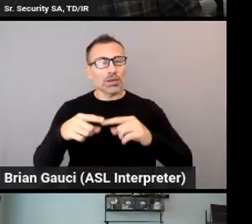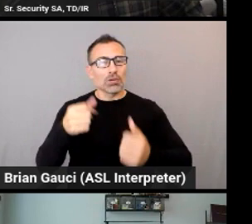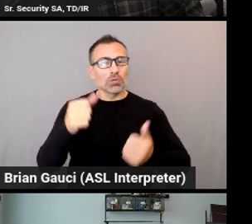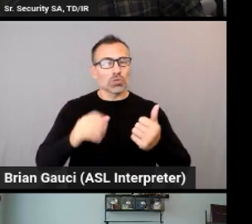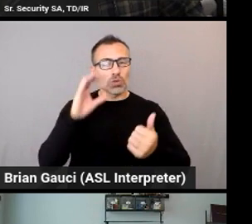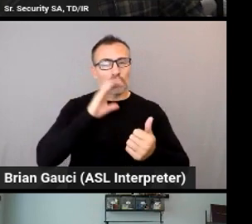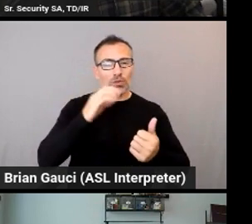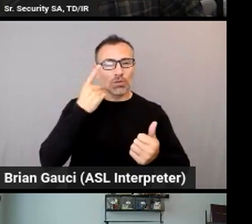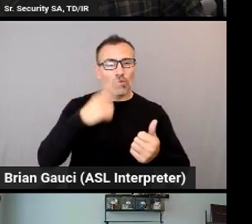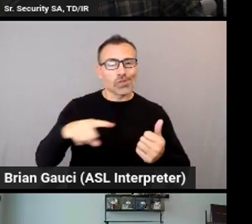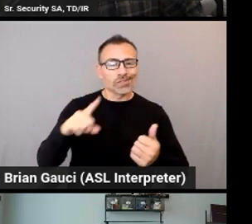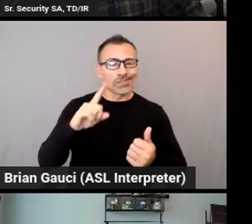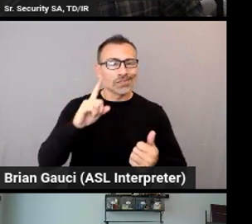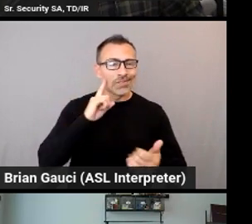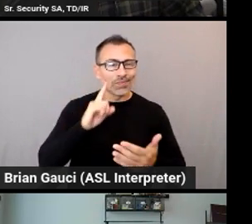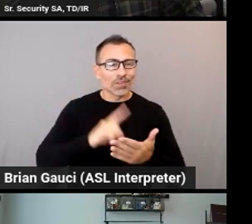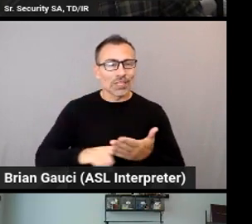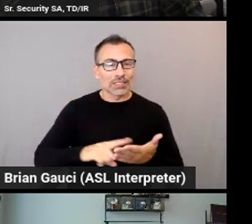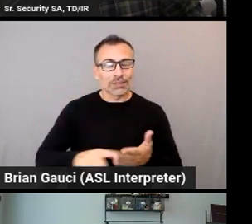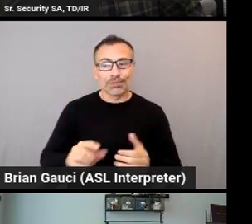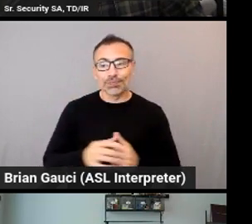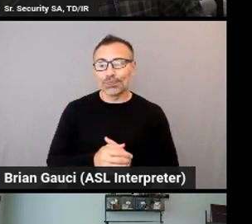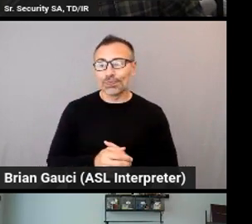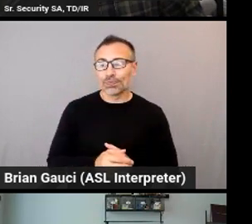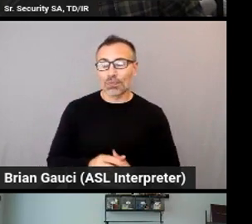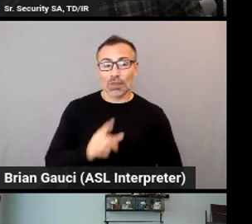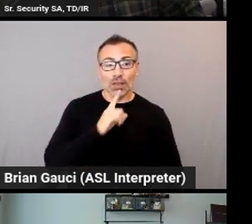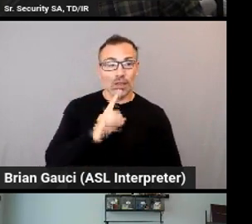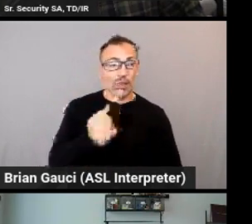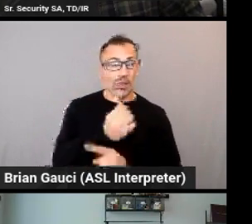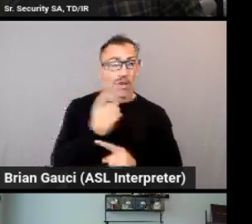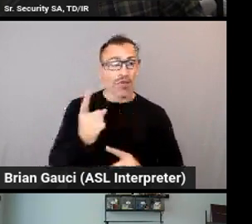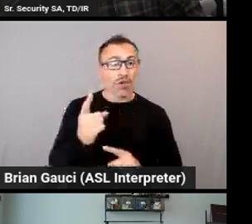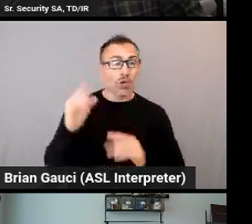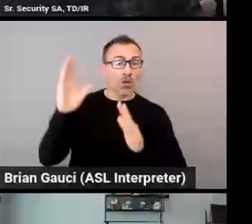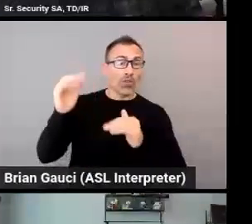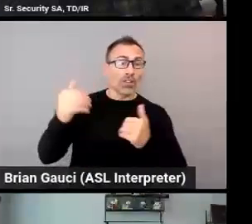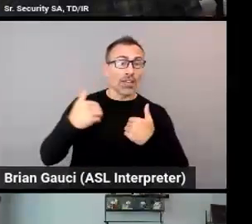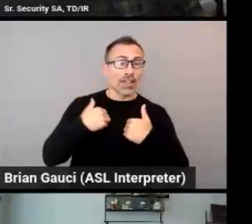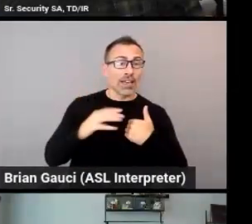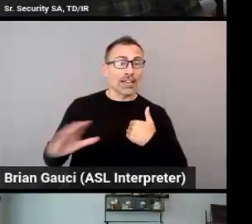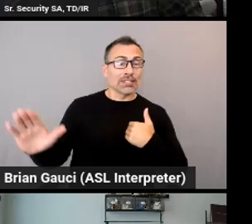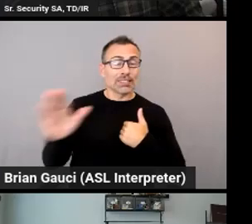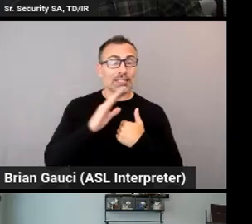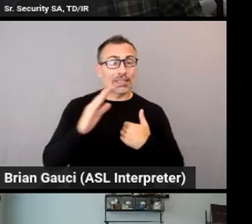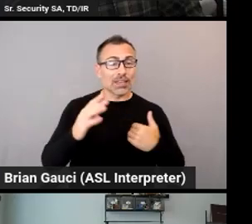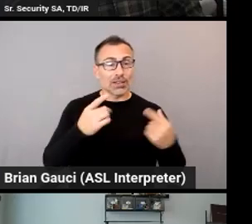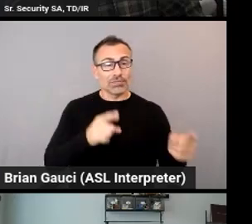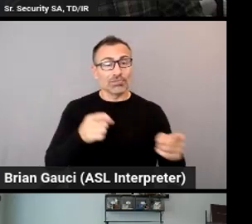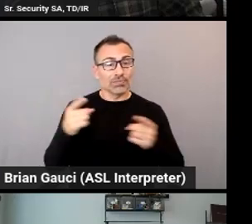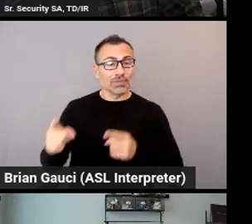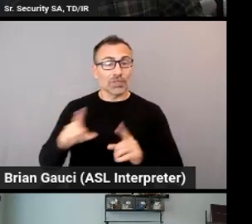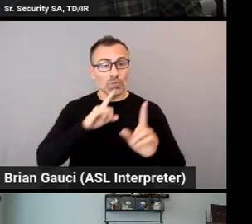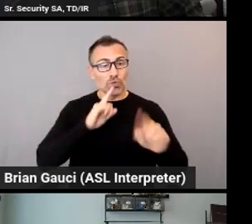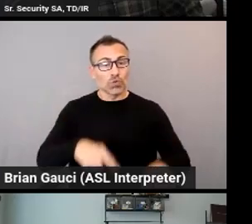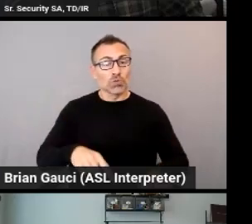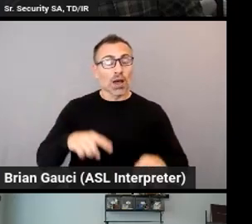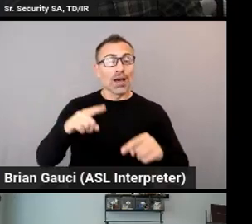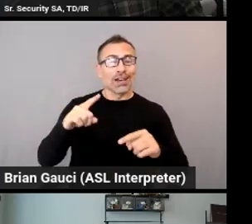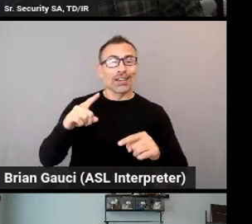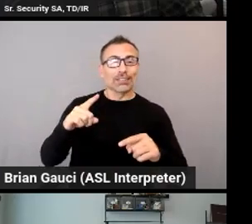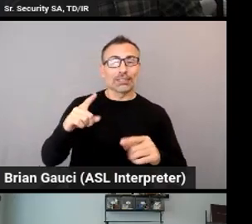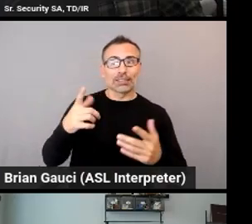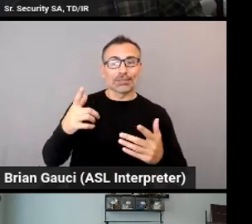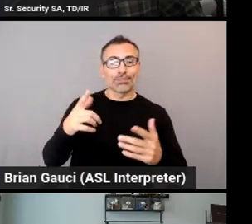investigation. I'm sure everybody hopefully has their incident response playbooks set up so they know what information they